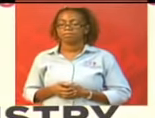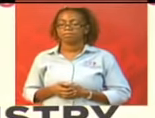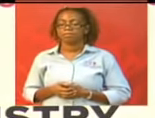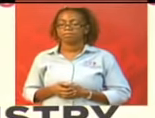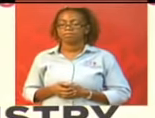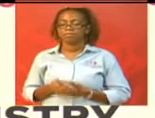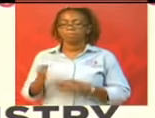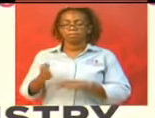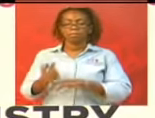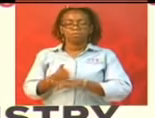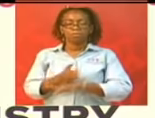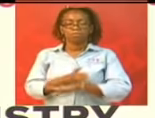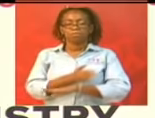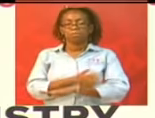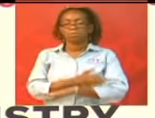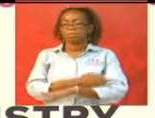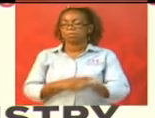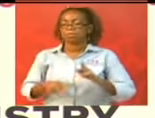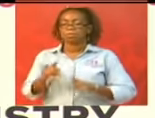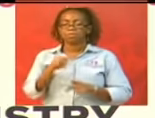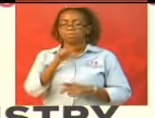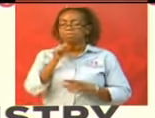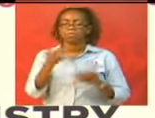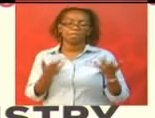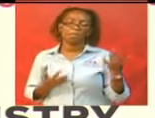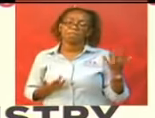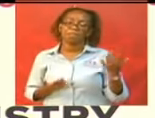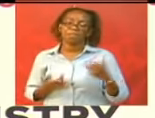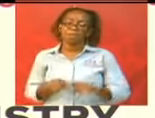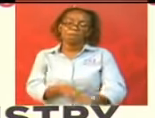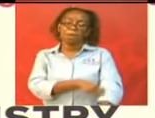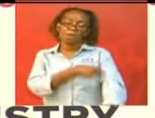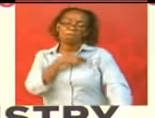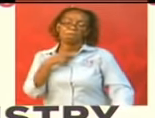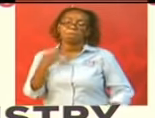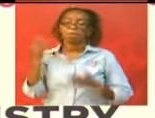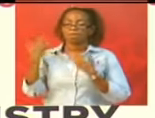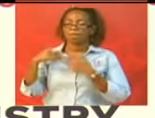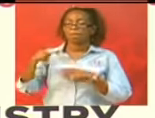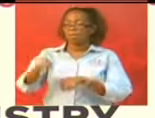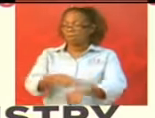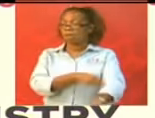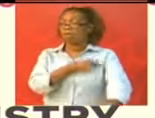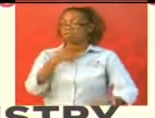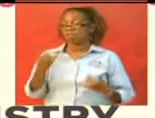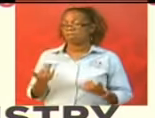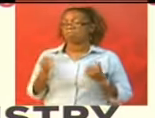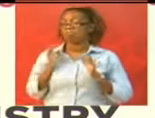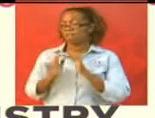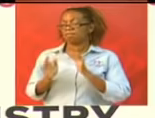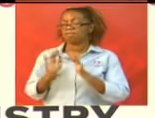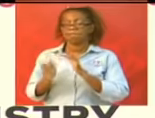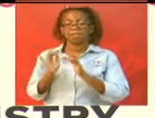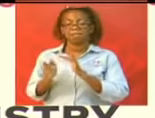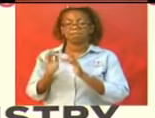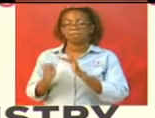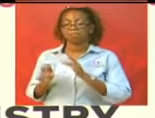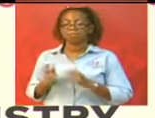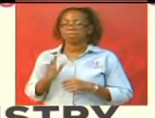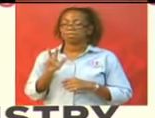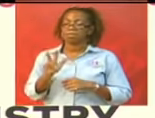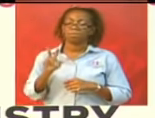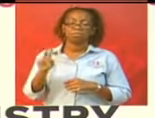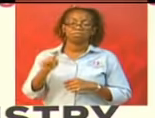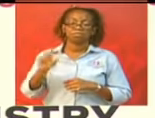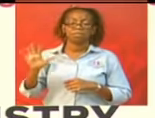improvement in the turnaround time. We're seeing things turn around a little faster than it was at the peak of the third wave. So we're seeing, I would say, 3 to 5 days in terms of